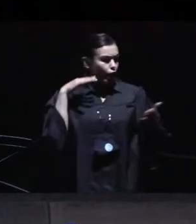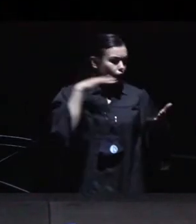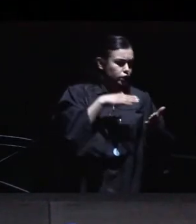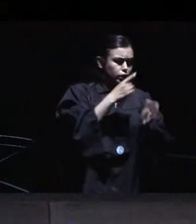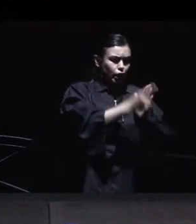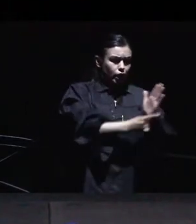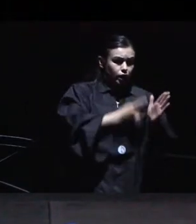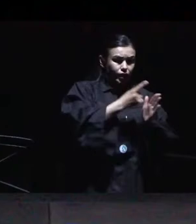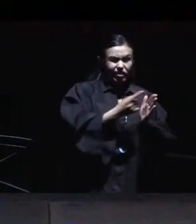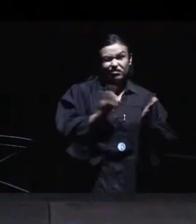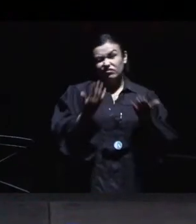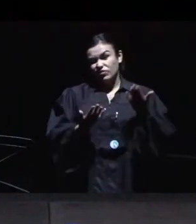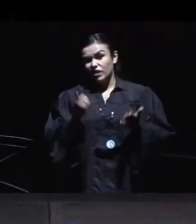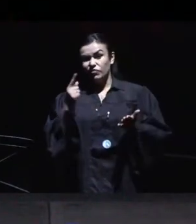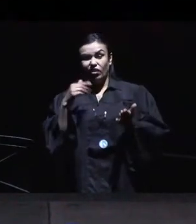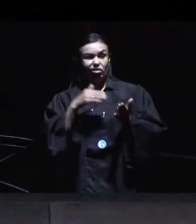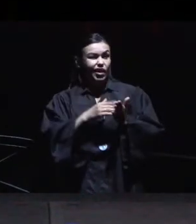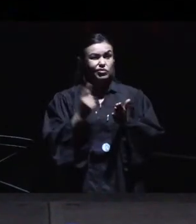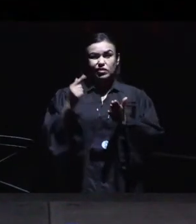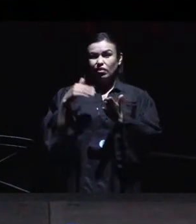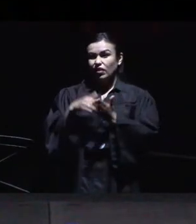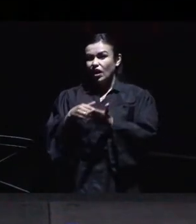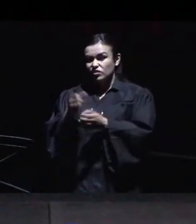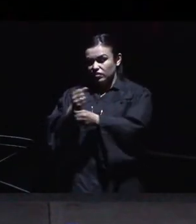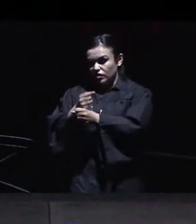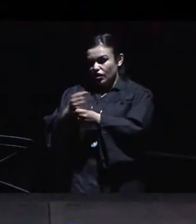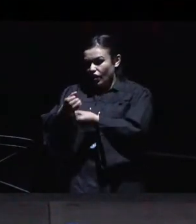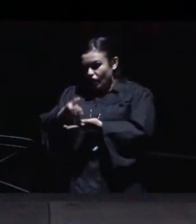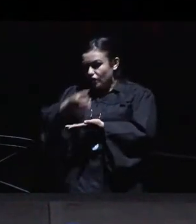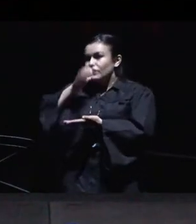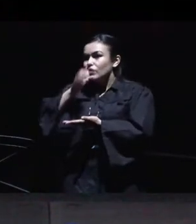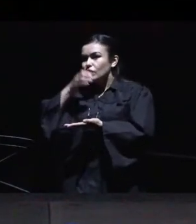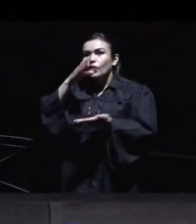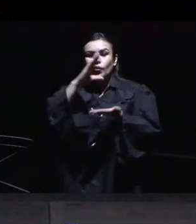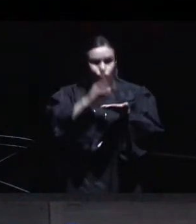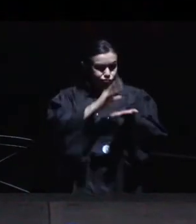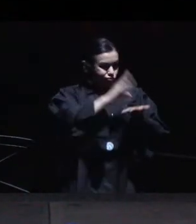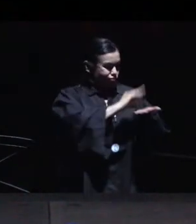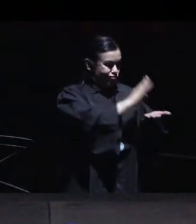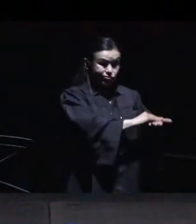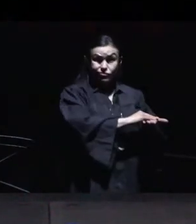possibly thousands and thousands of cups of coffee.